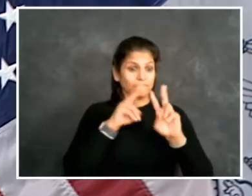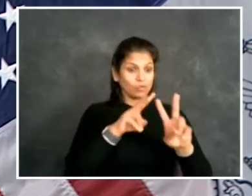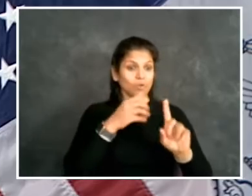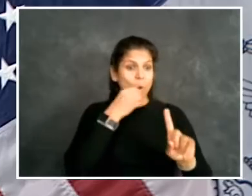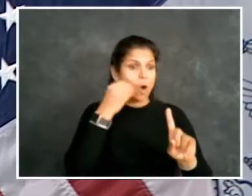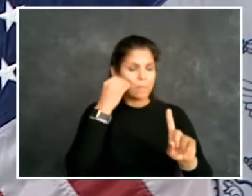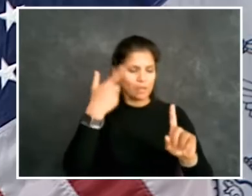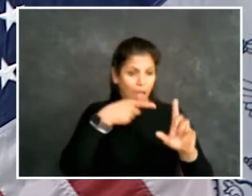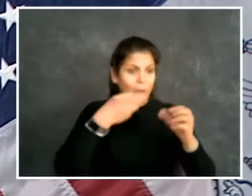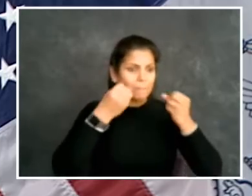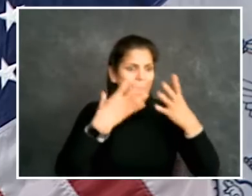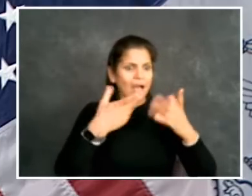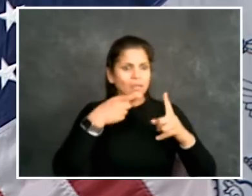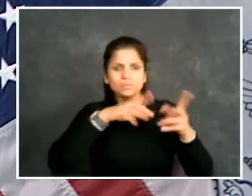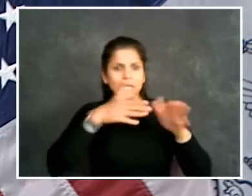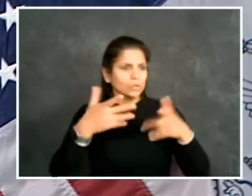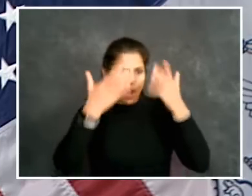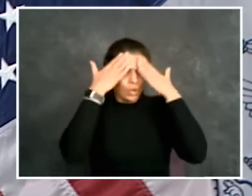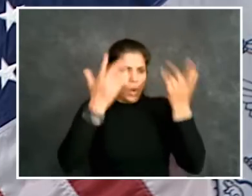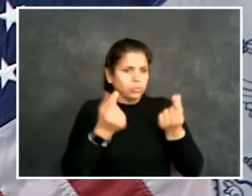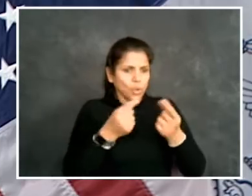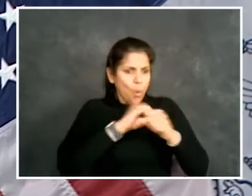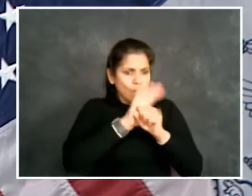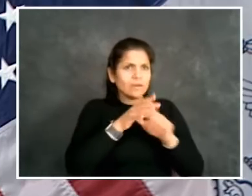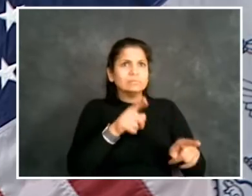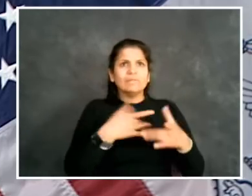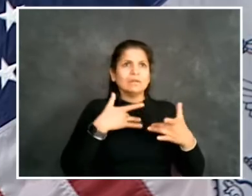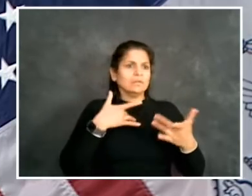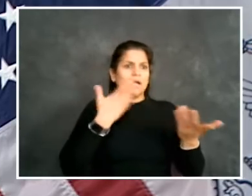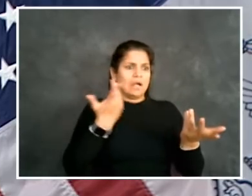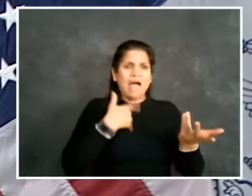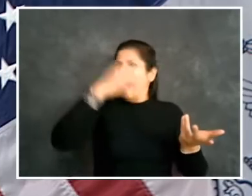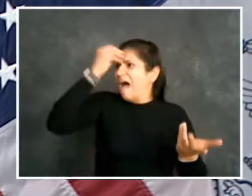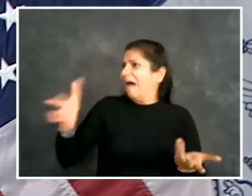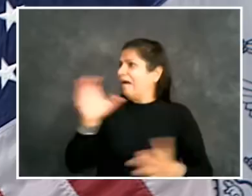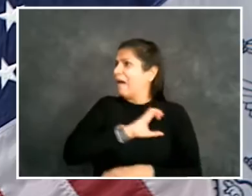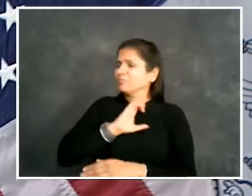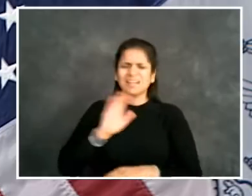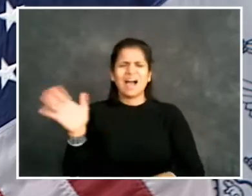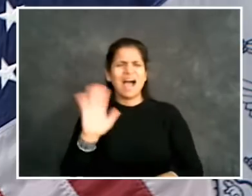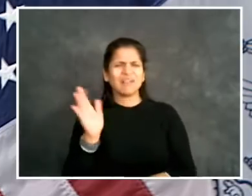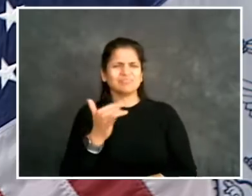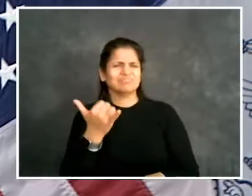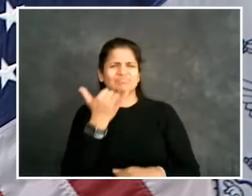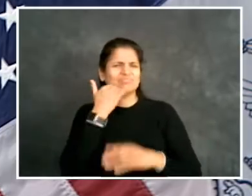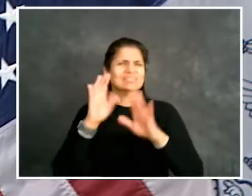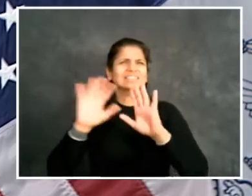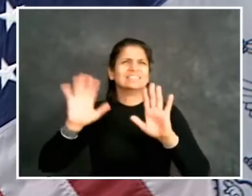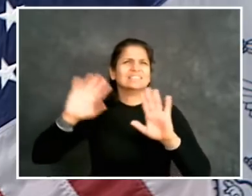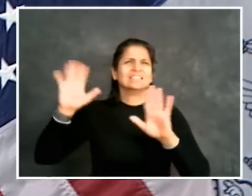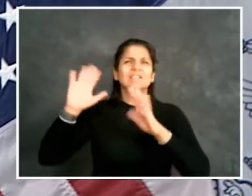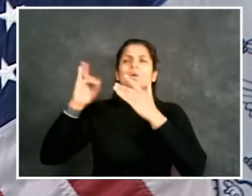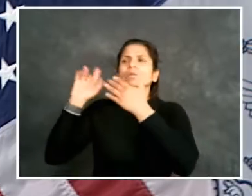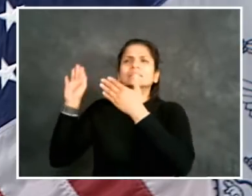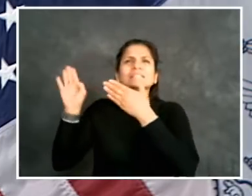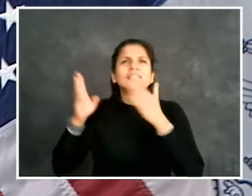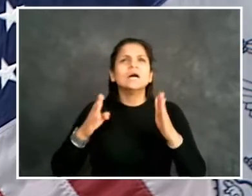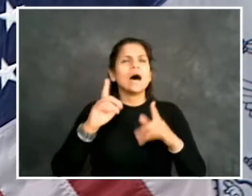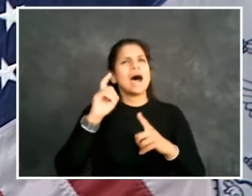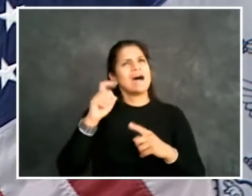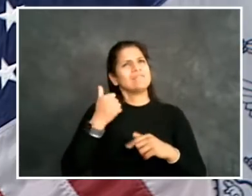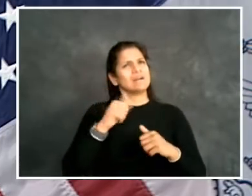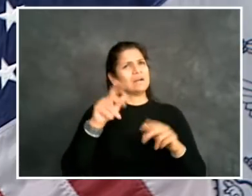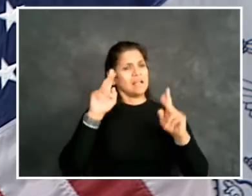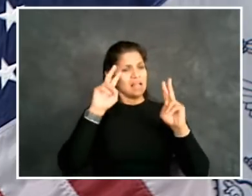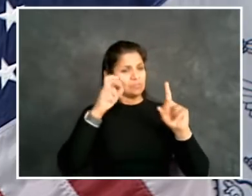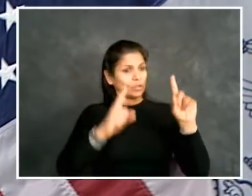human crisis like that, Yoav, I don't think it's so mysterious at all. If you were dealing with a horrible crisis like that, it was true that the funeral